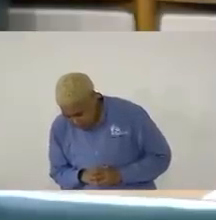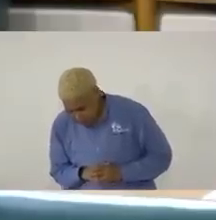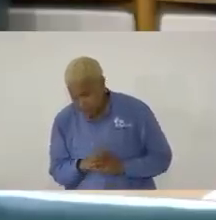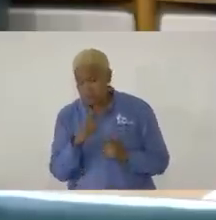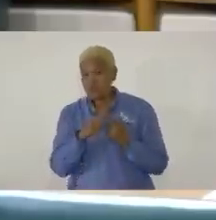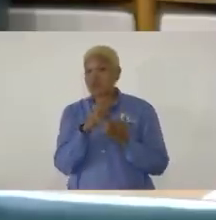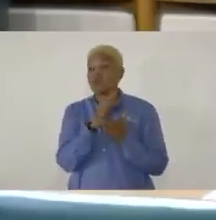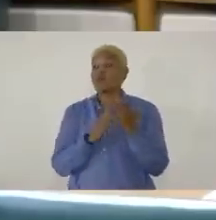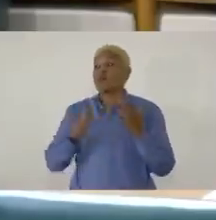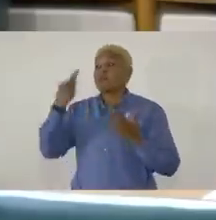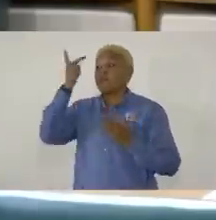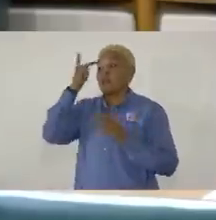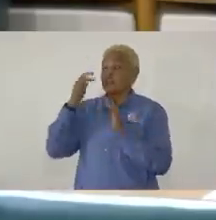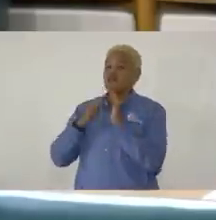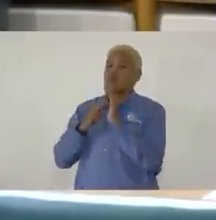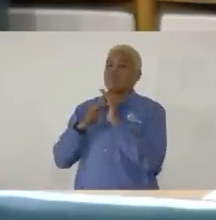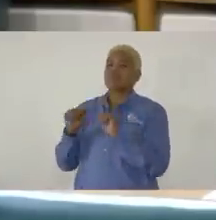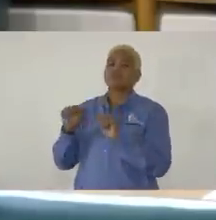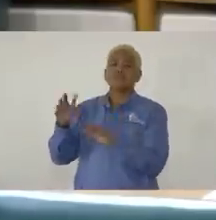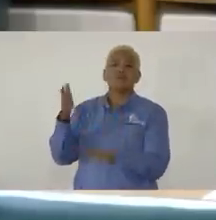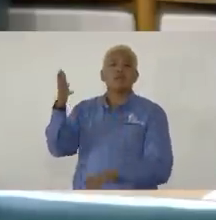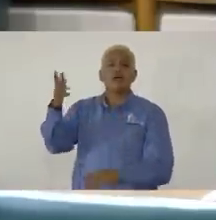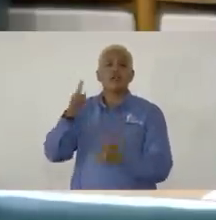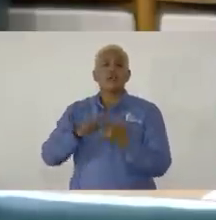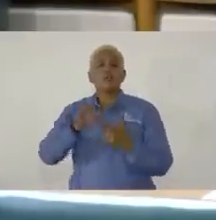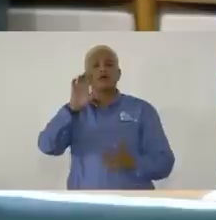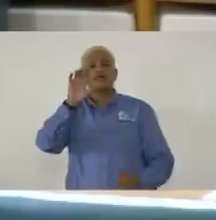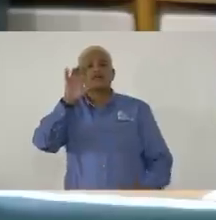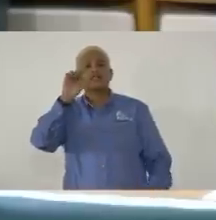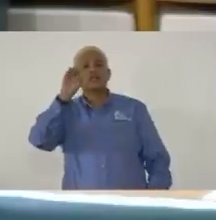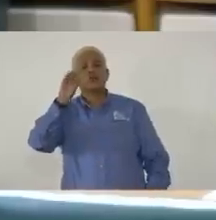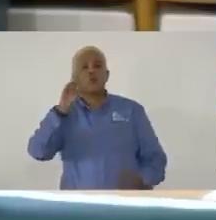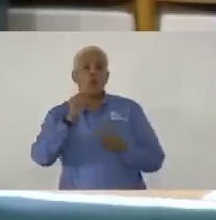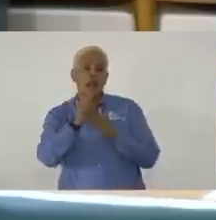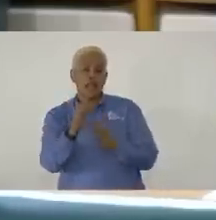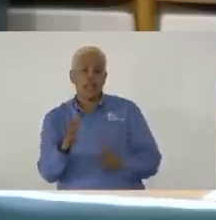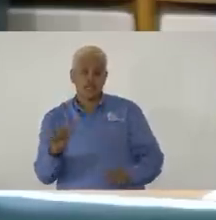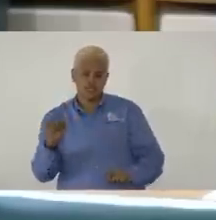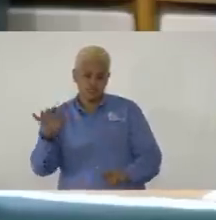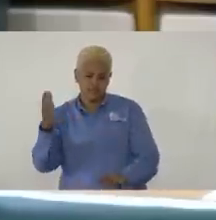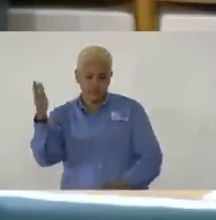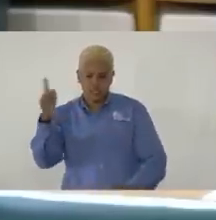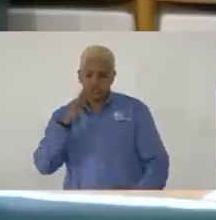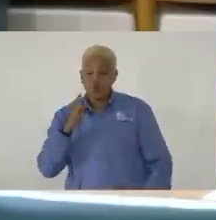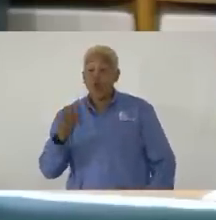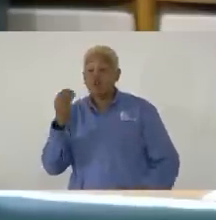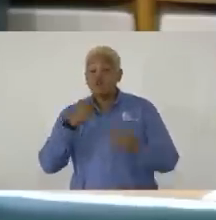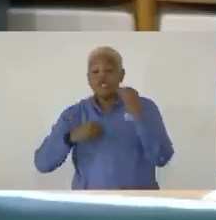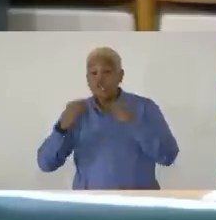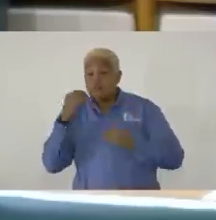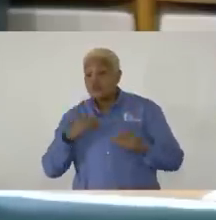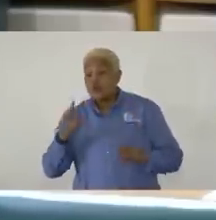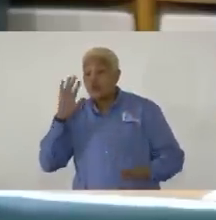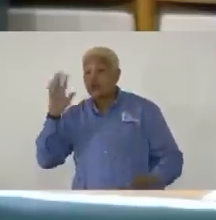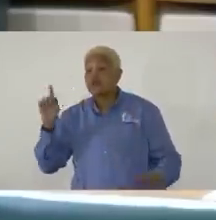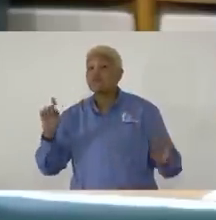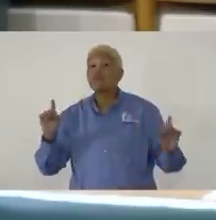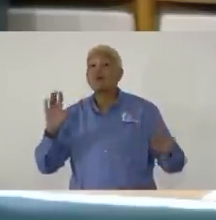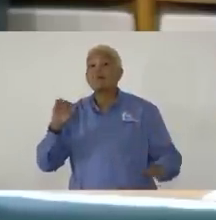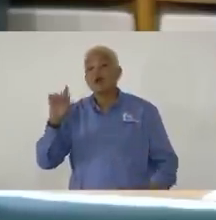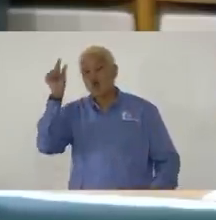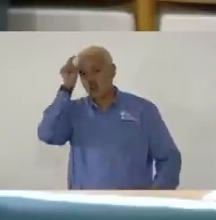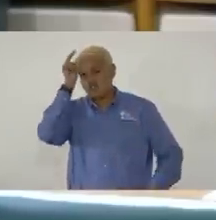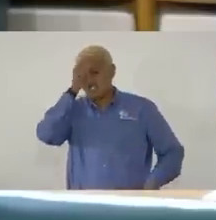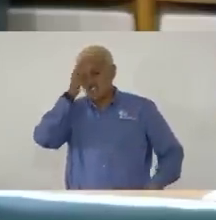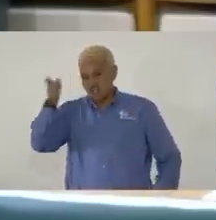political representatives and civil society leaders to a reception which is being hosted by